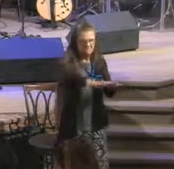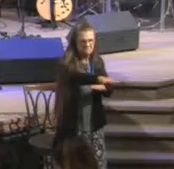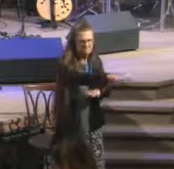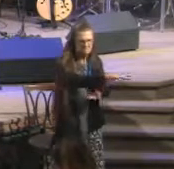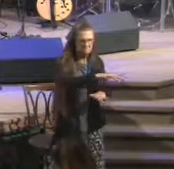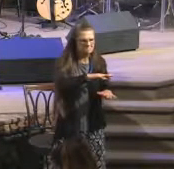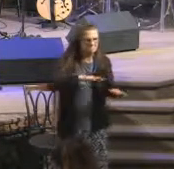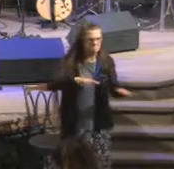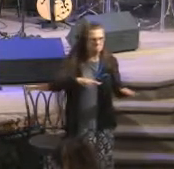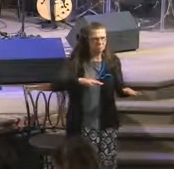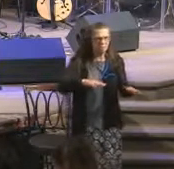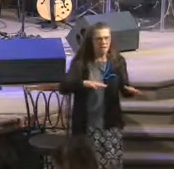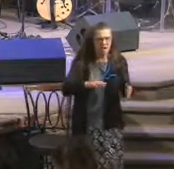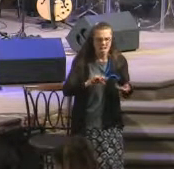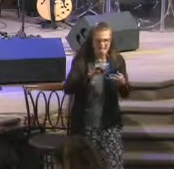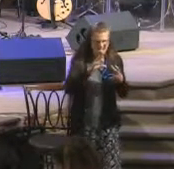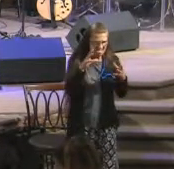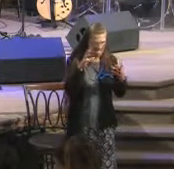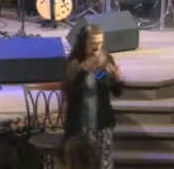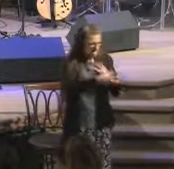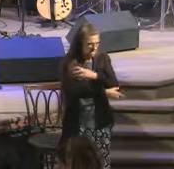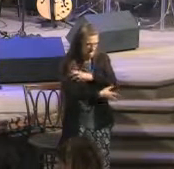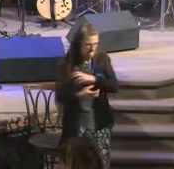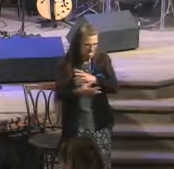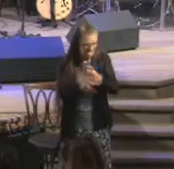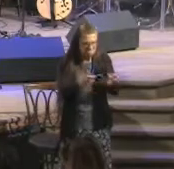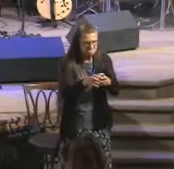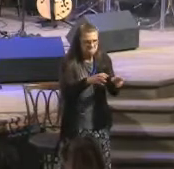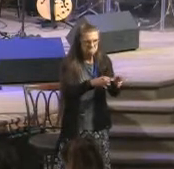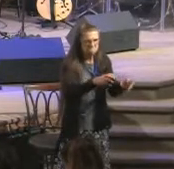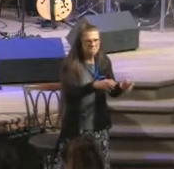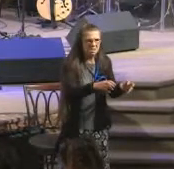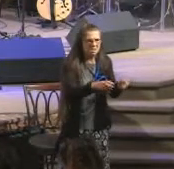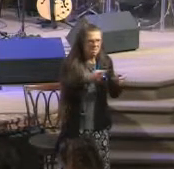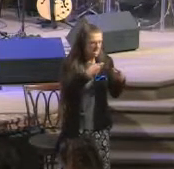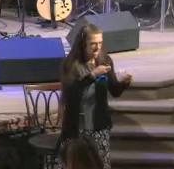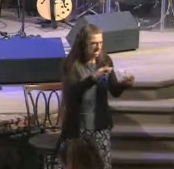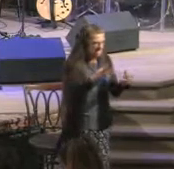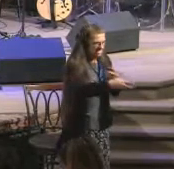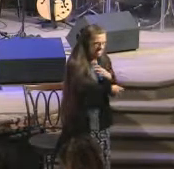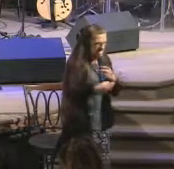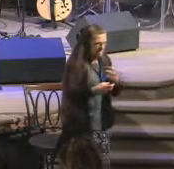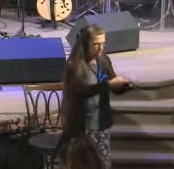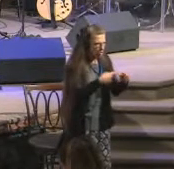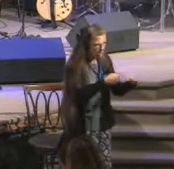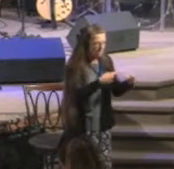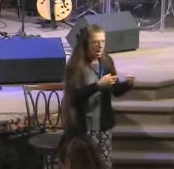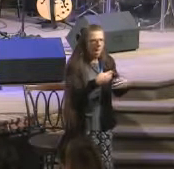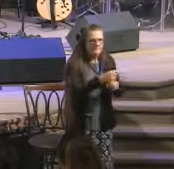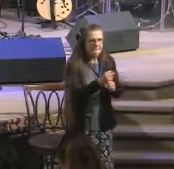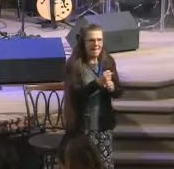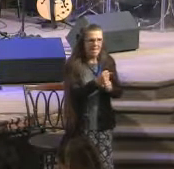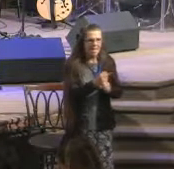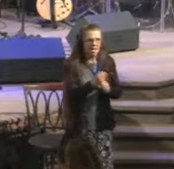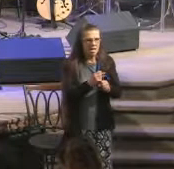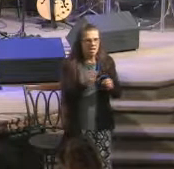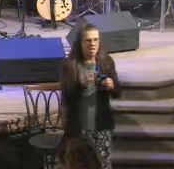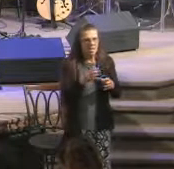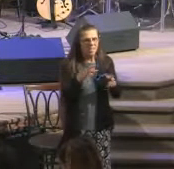lions stalk their prey. They devour innocent people, seizing treasures and extorting wealth. They make many widows in the